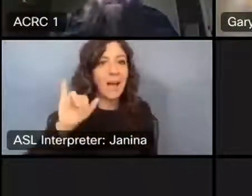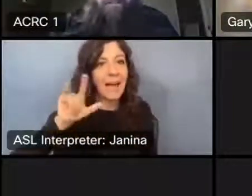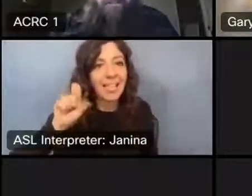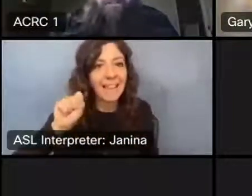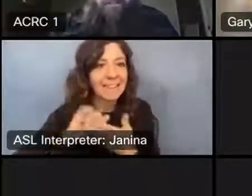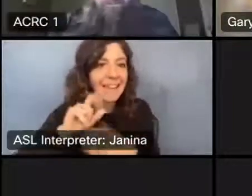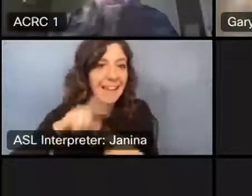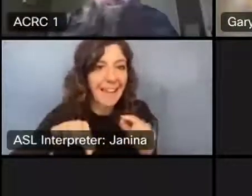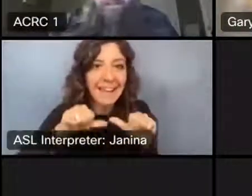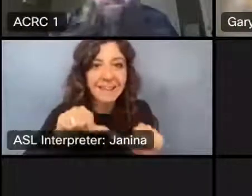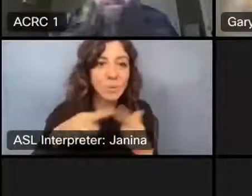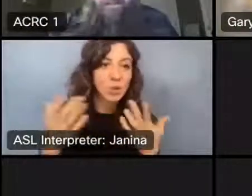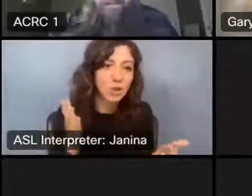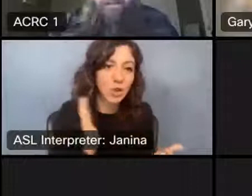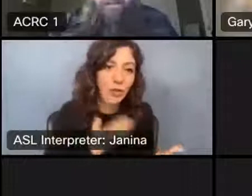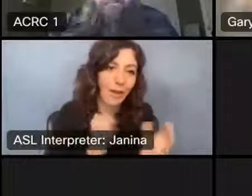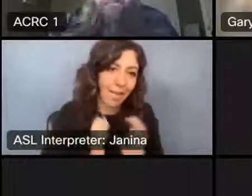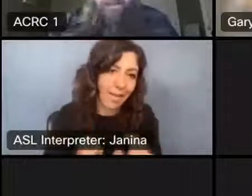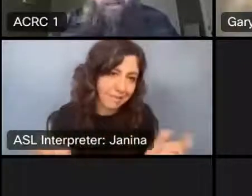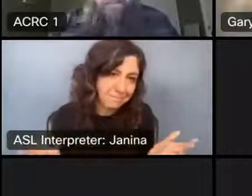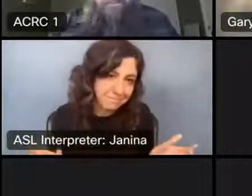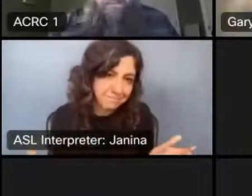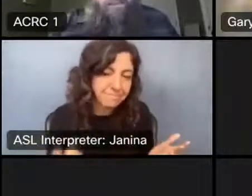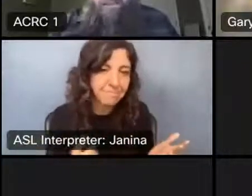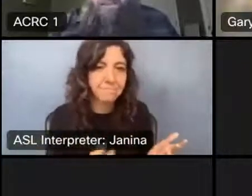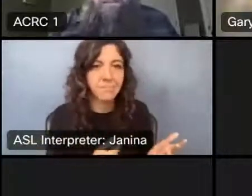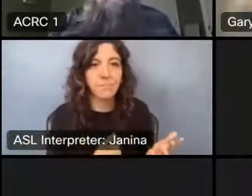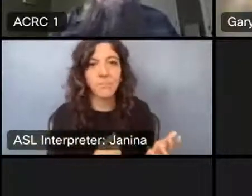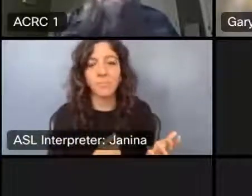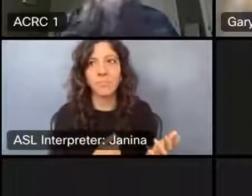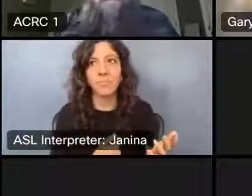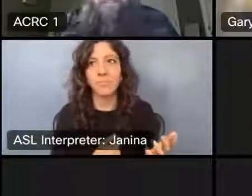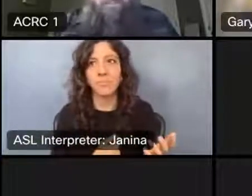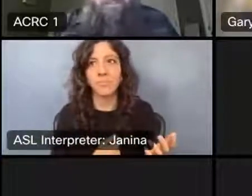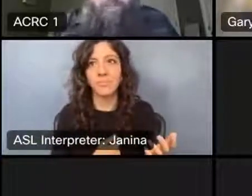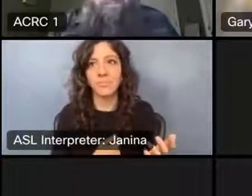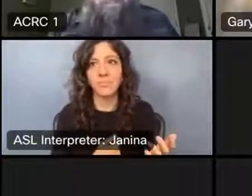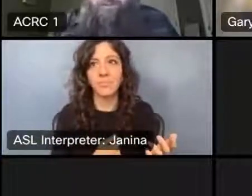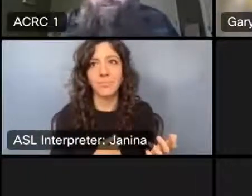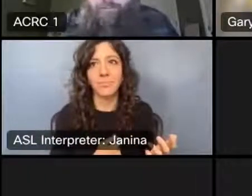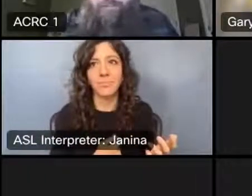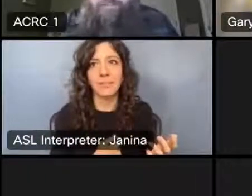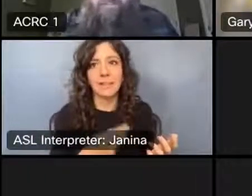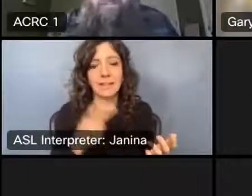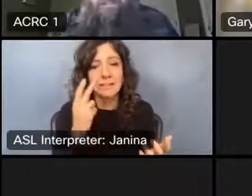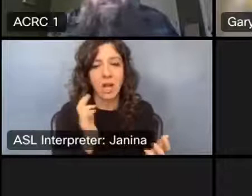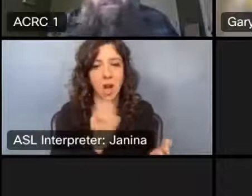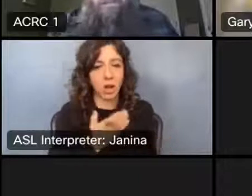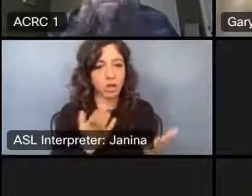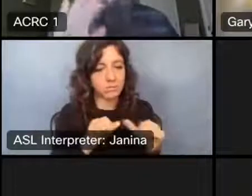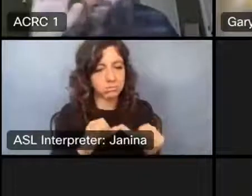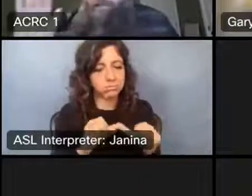can't continue to serve our clients. We're looking at, you know, the continued expansion of our services. Just